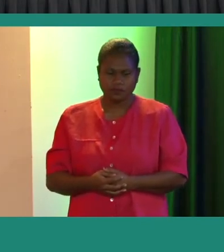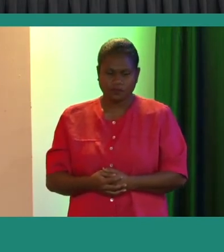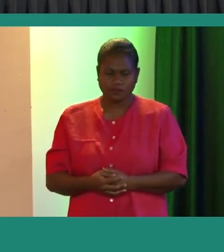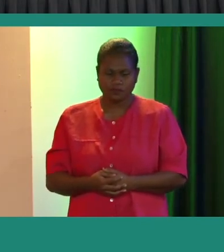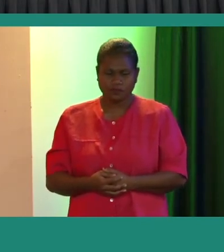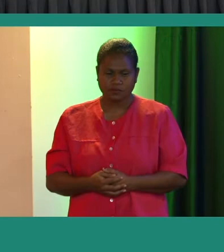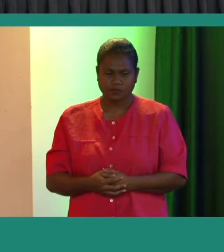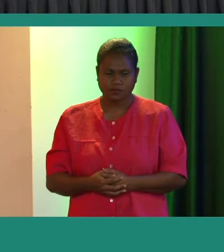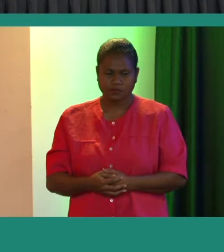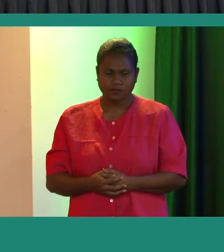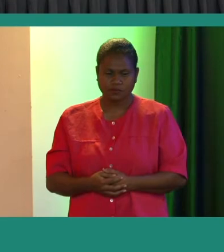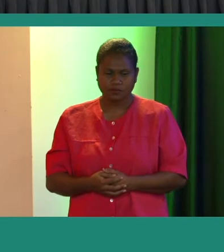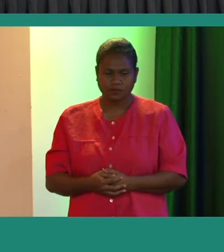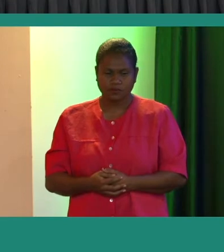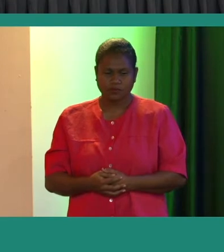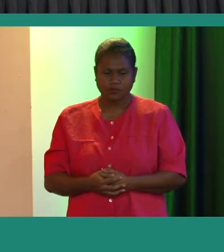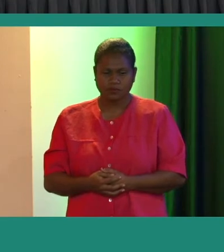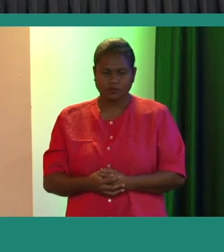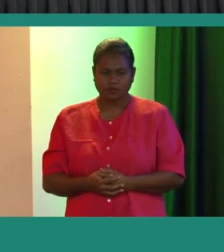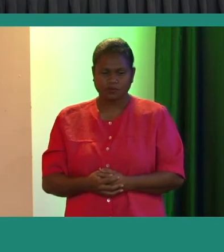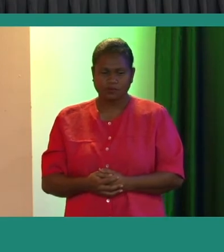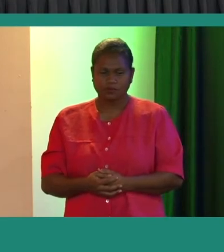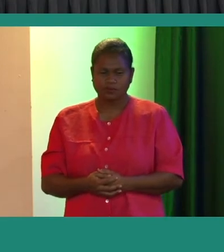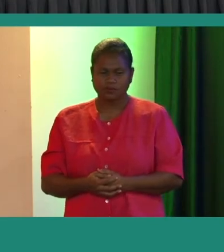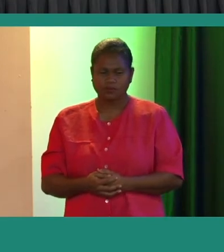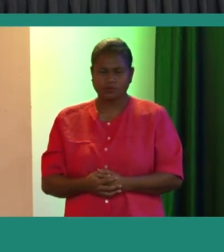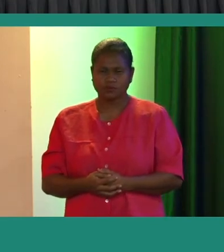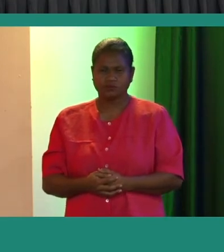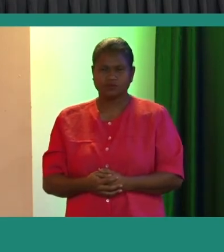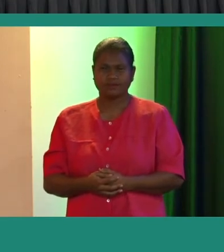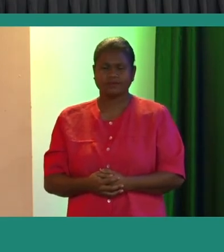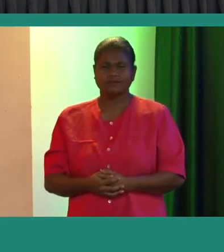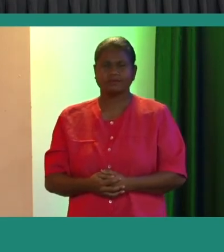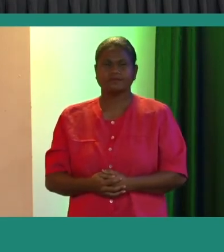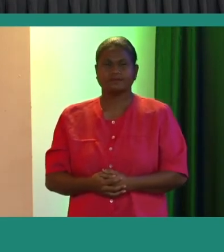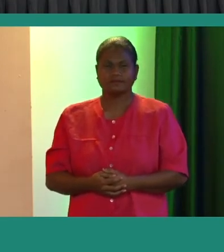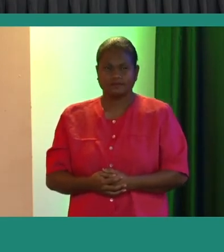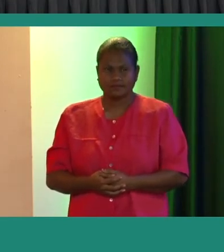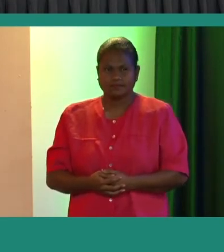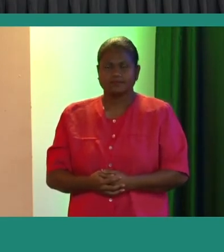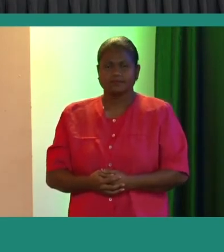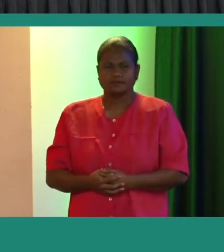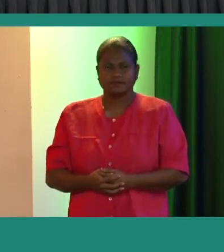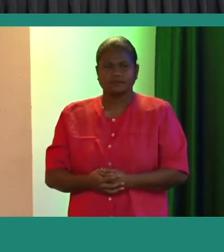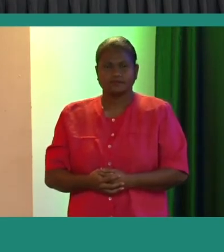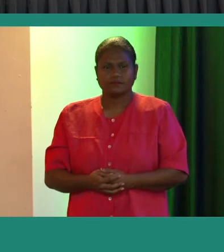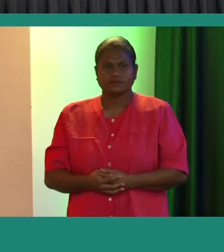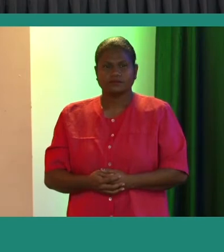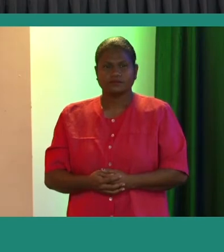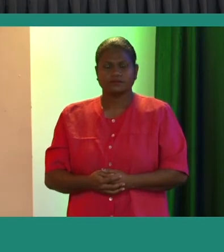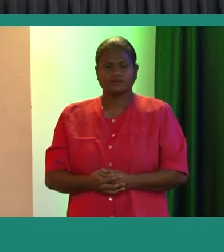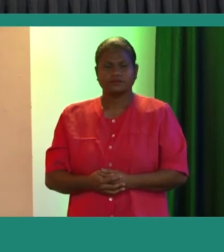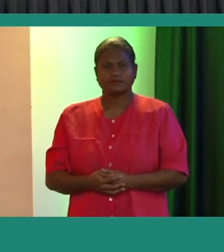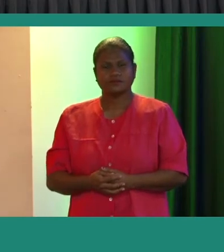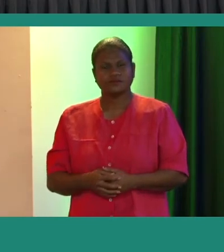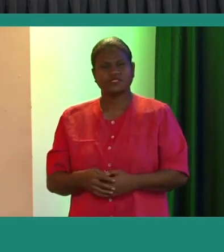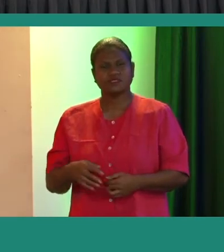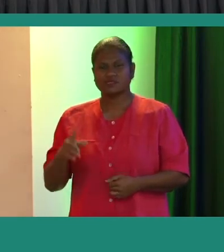specific areas that our listeners would want to know of, or